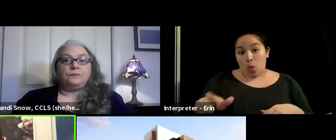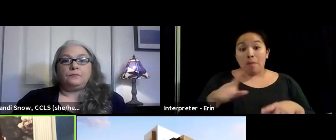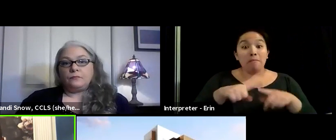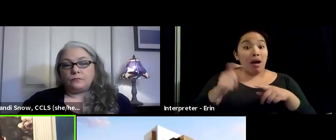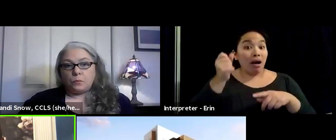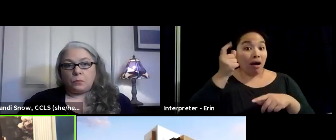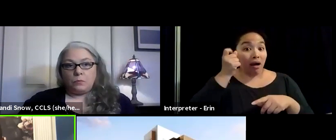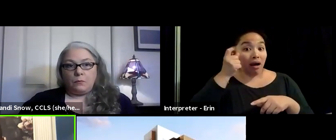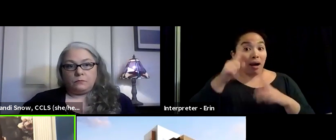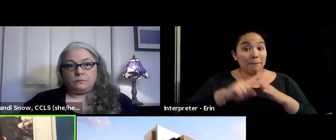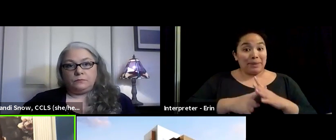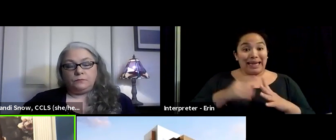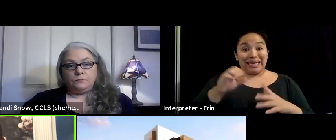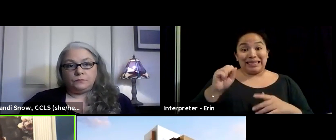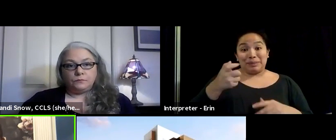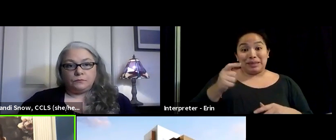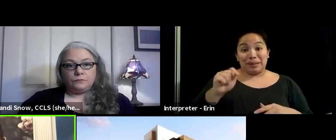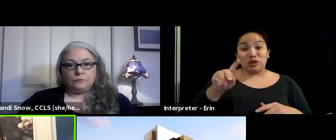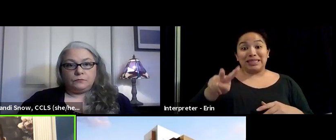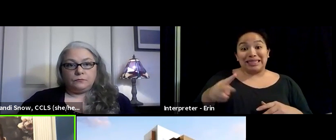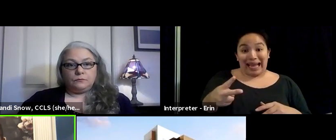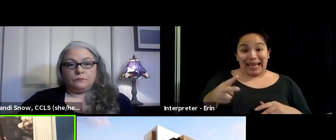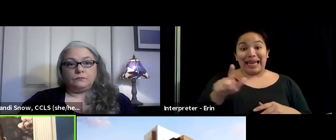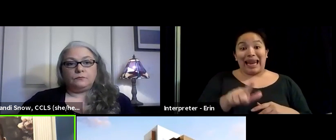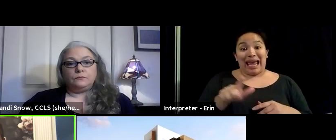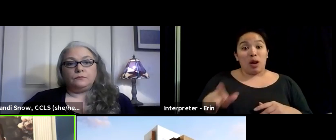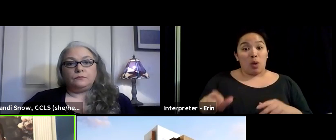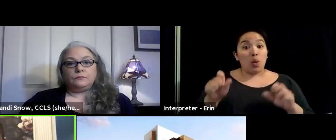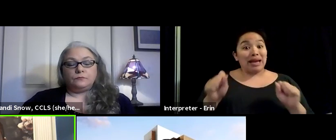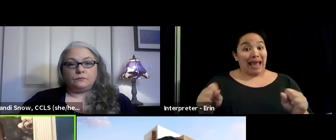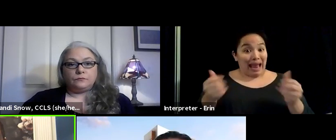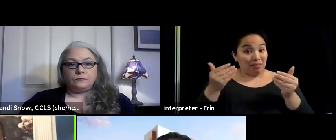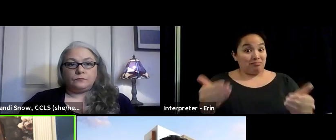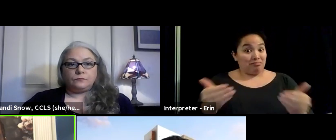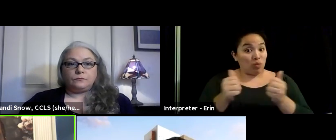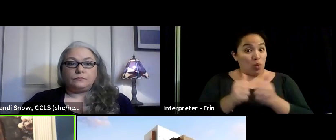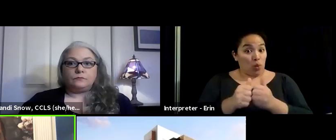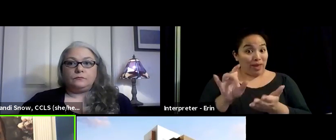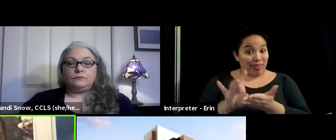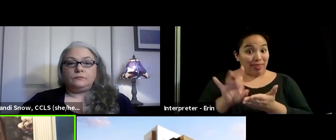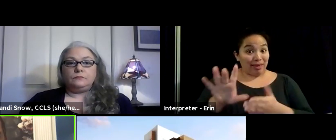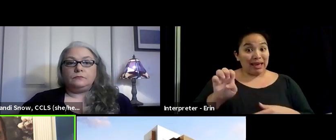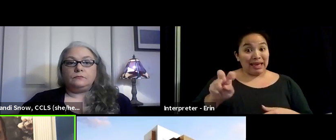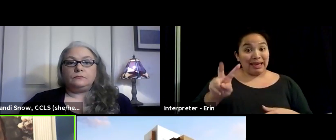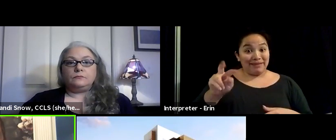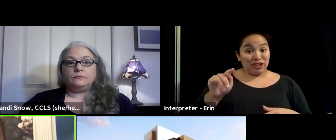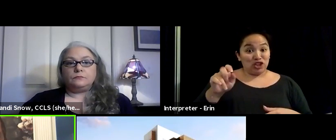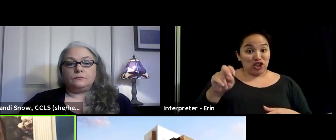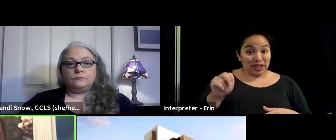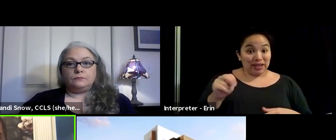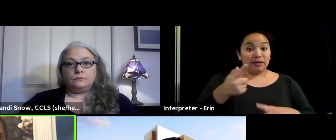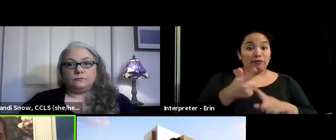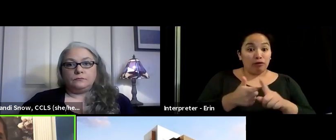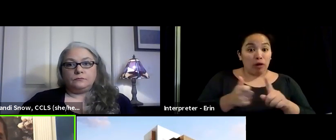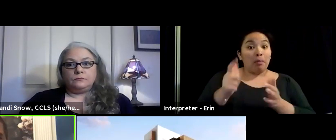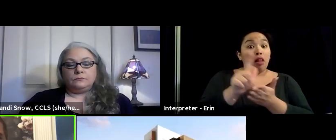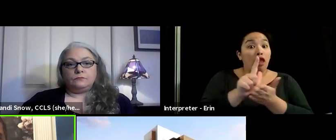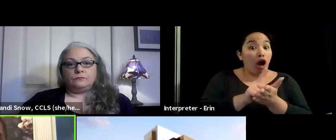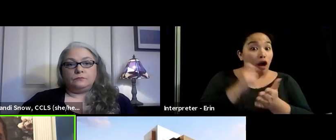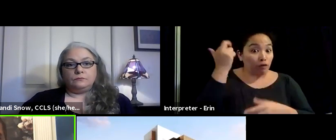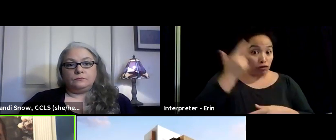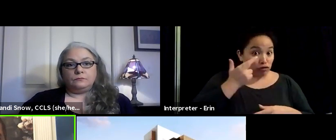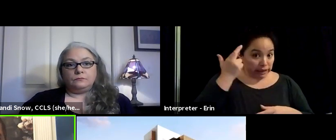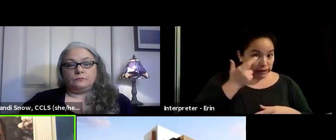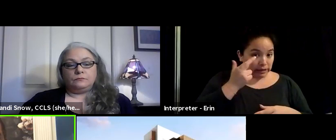on September 2nd, landlords are able to proceed with evictions that are resulting from lawful causes other